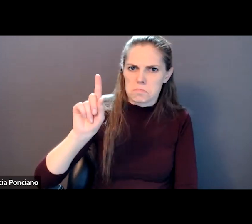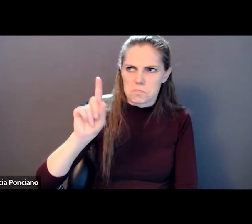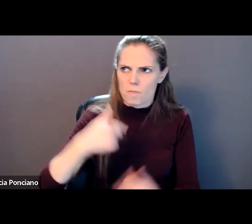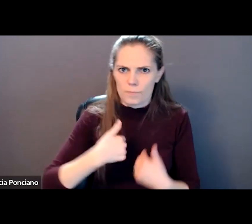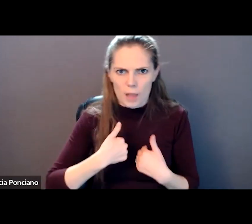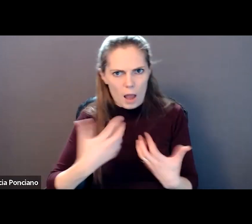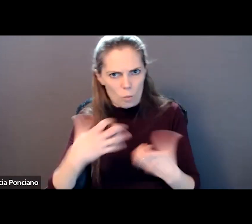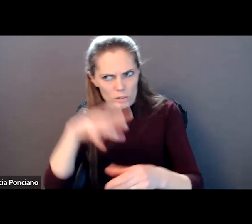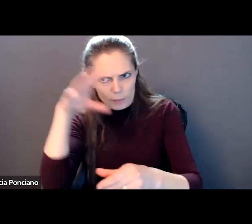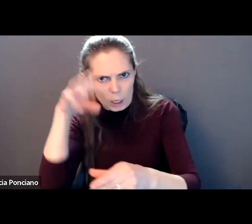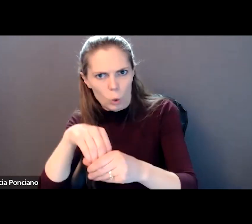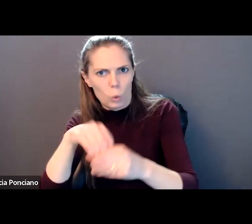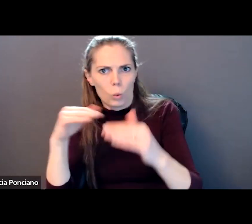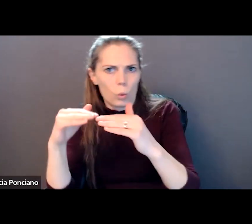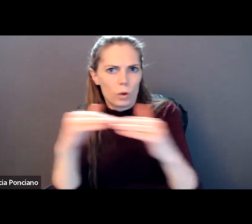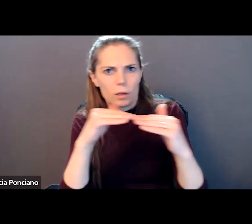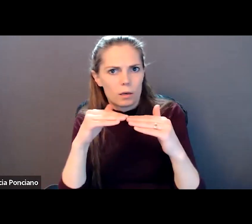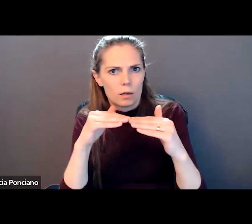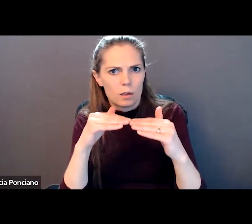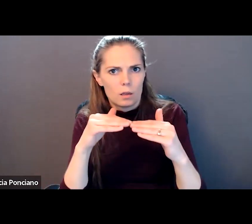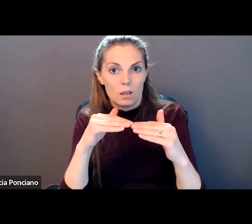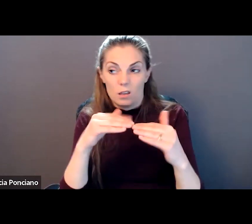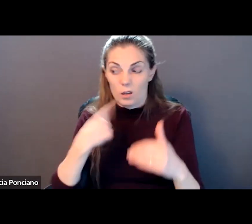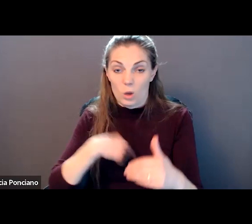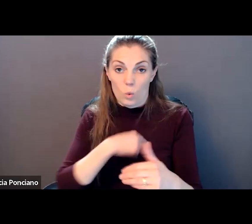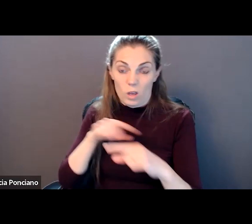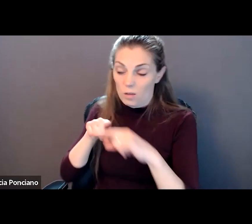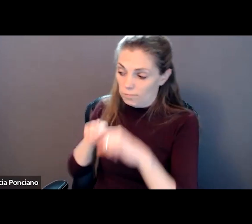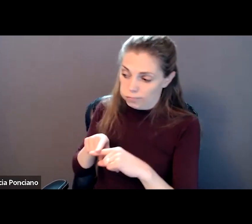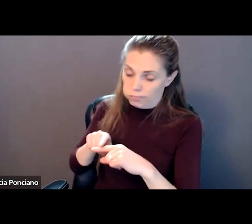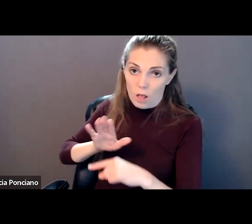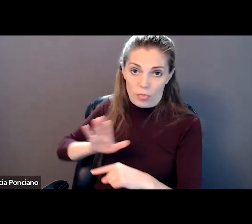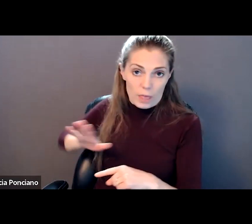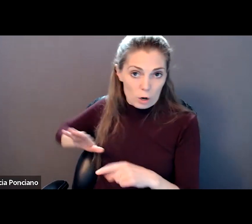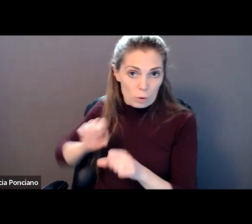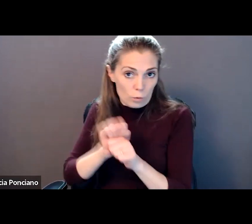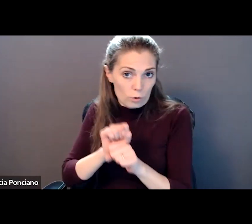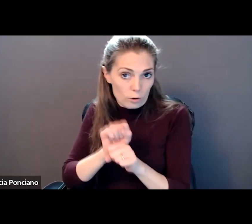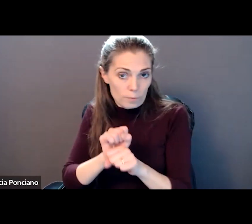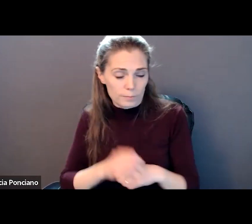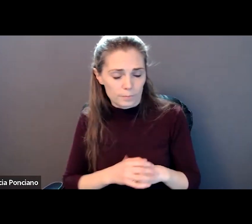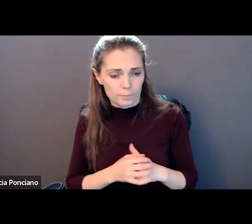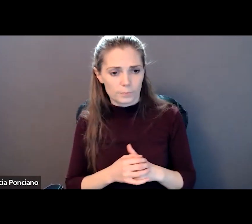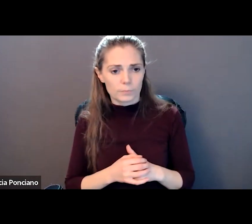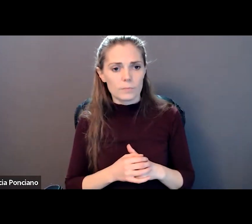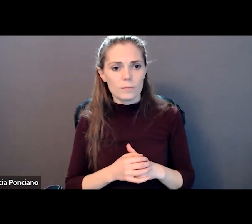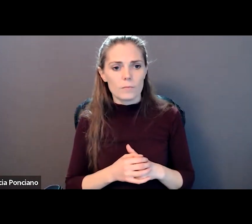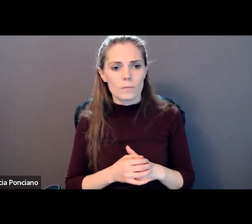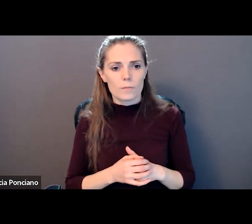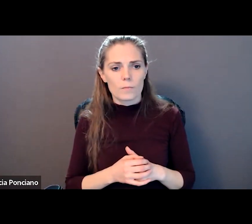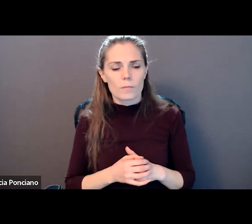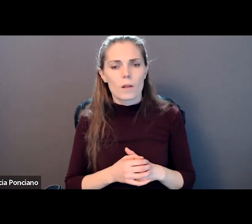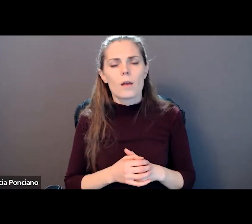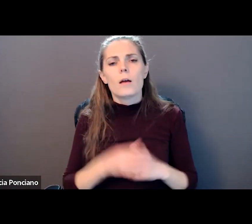We stand on their shoulders. And I really want to thank our